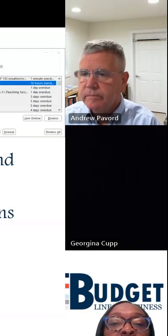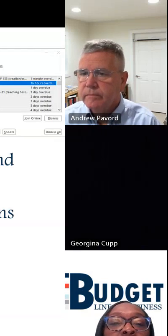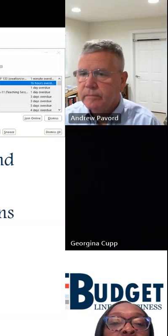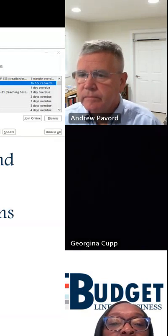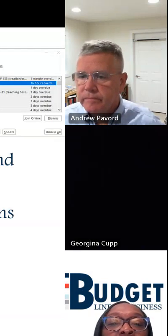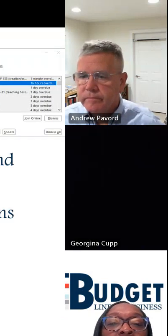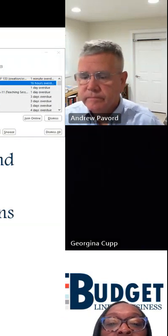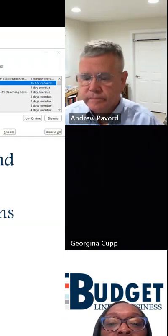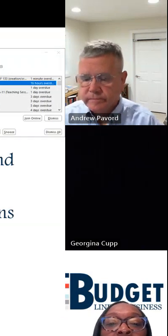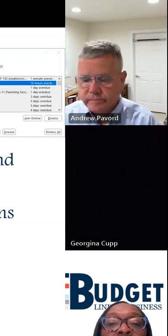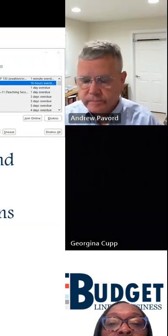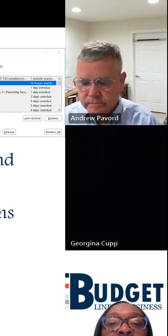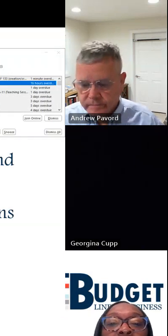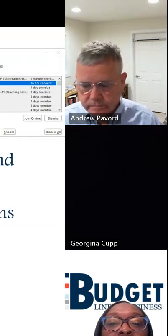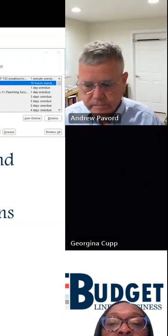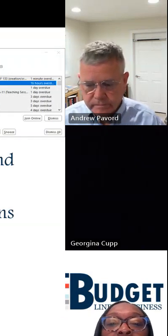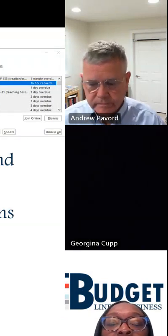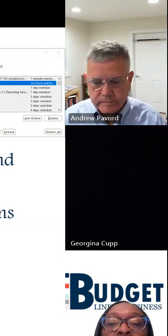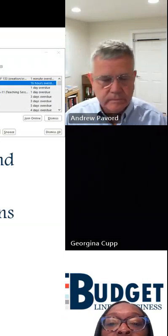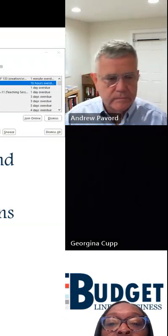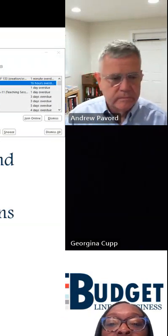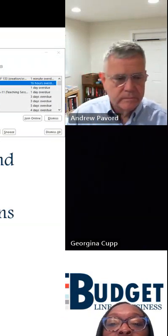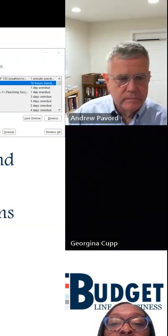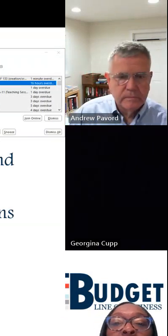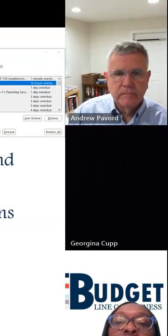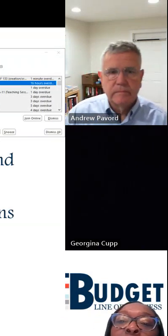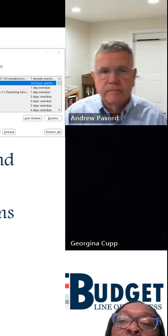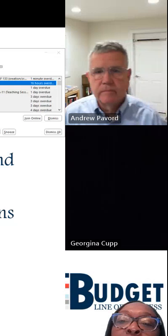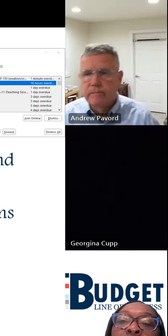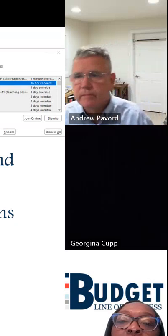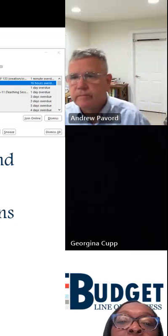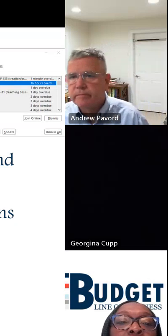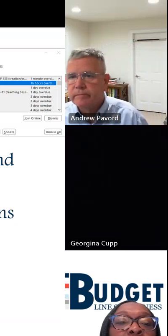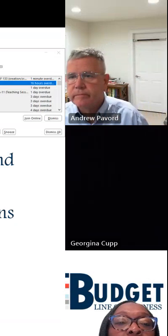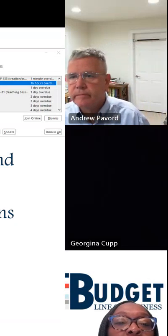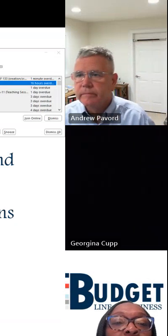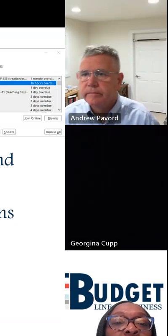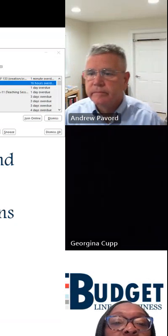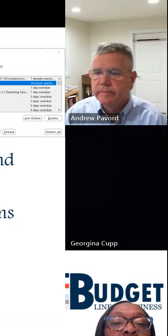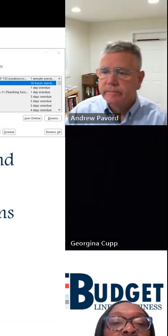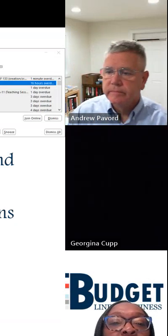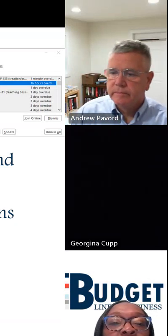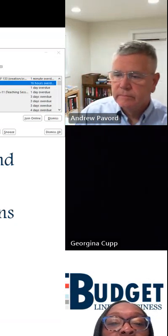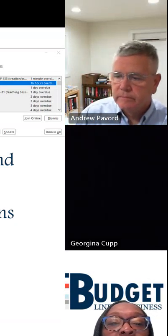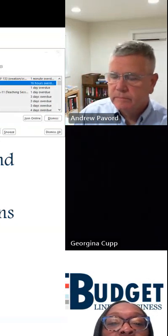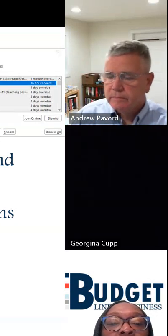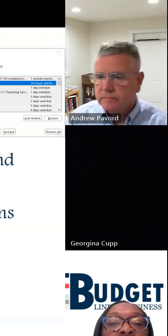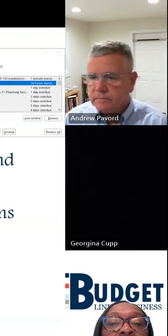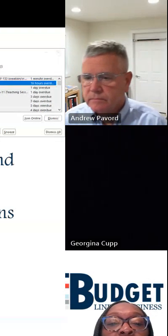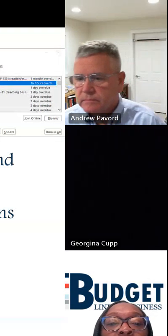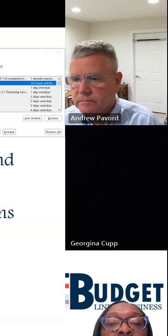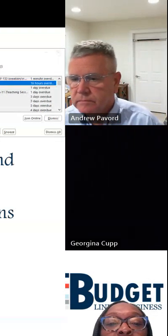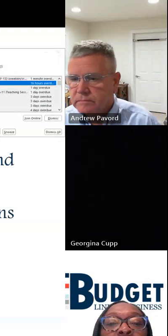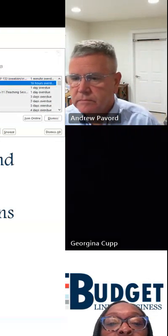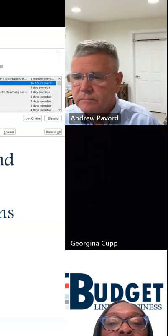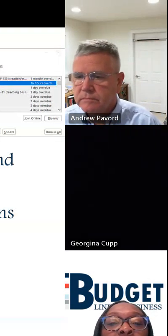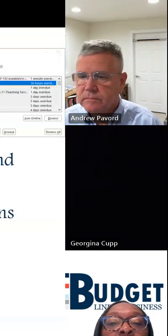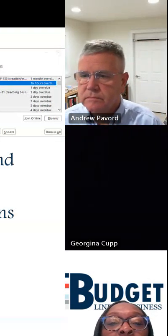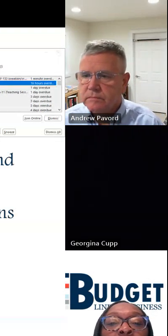with her as well. She's the Senior Vice President and Director of the Croddick Group, LLC, former Deputy Chief Financial Officer